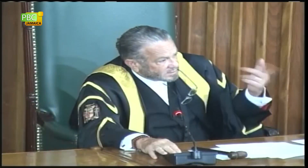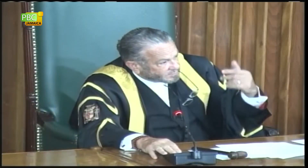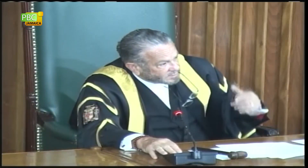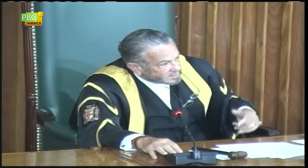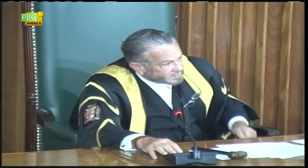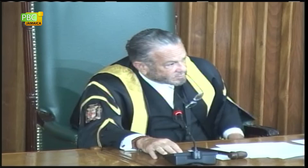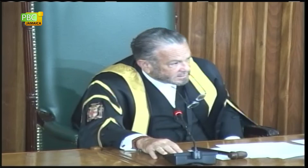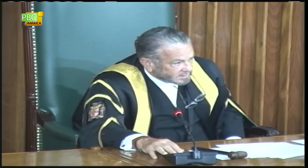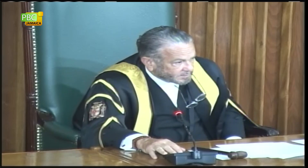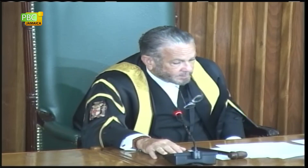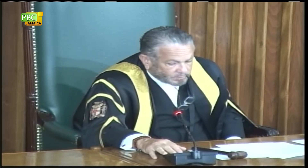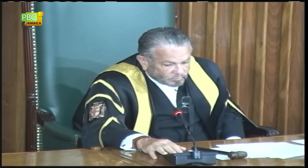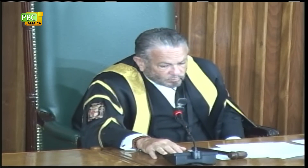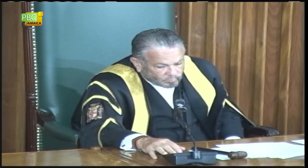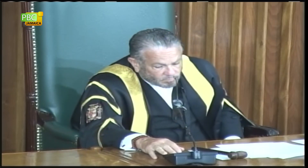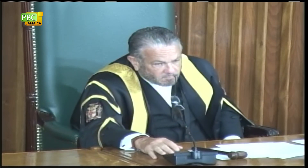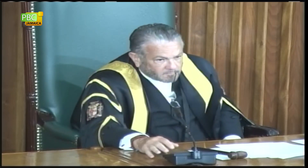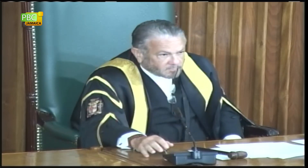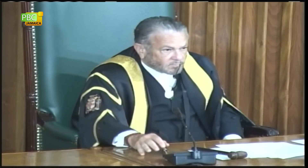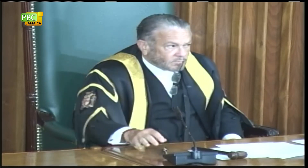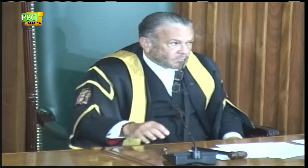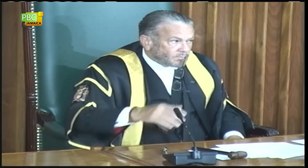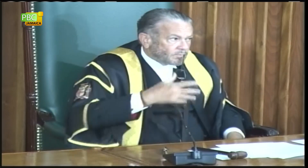Sir President.